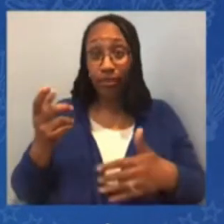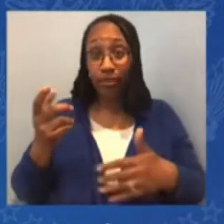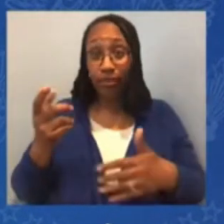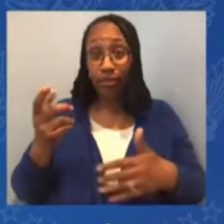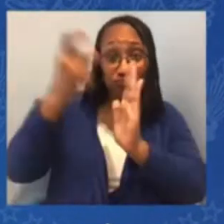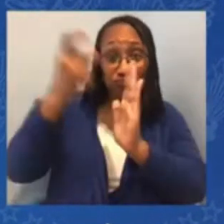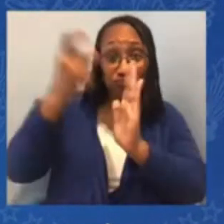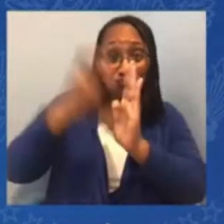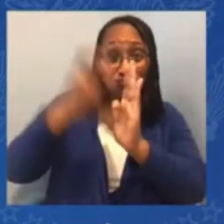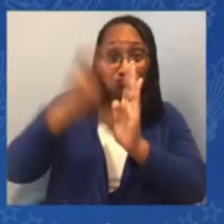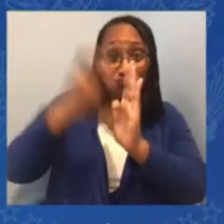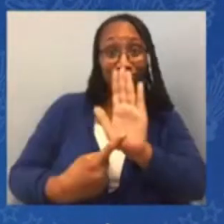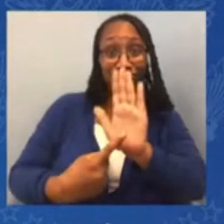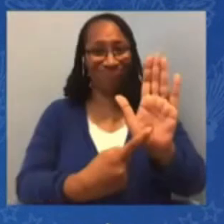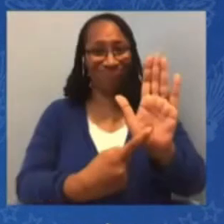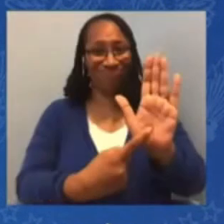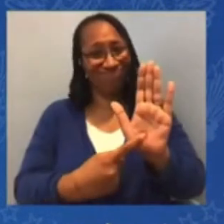them.